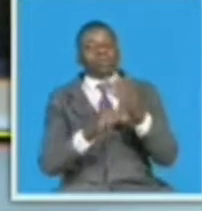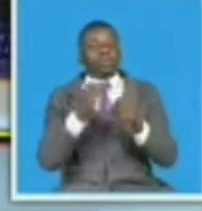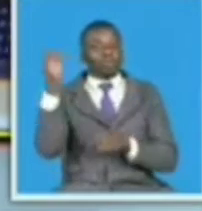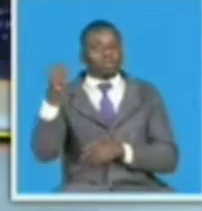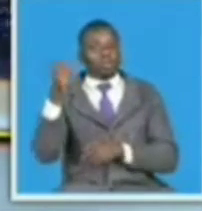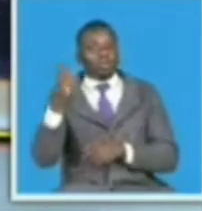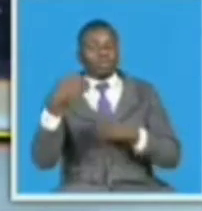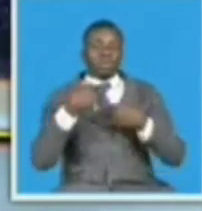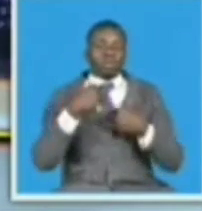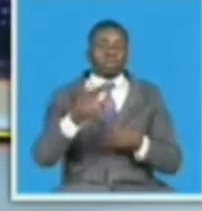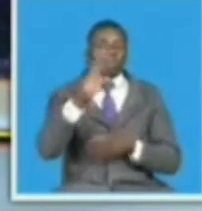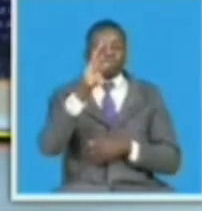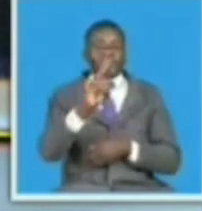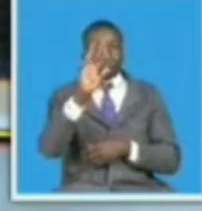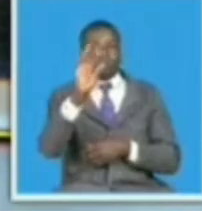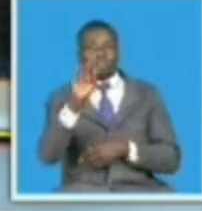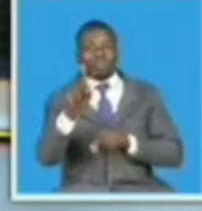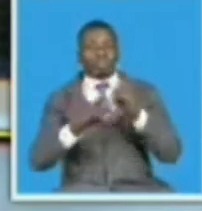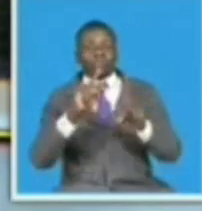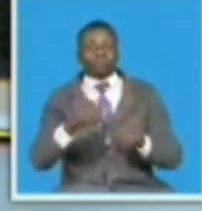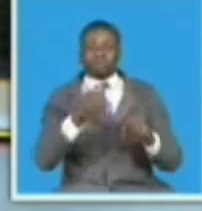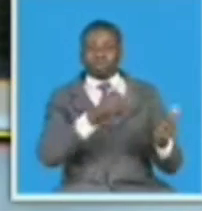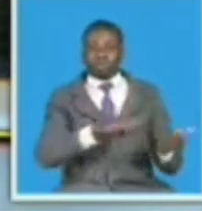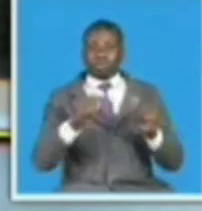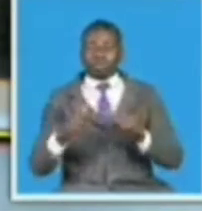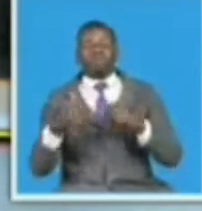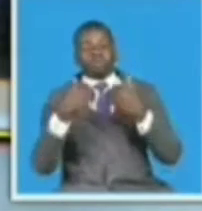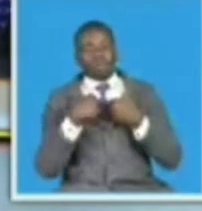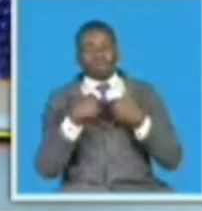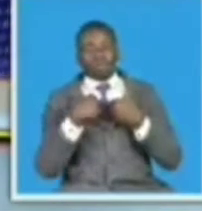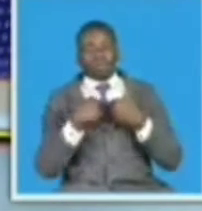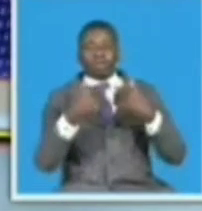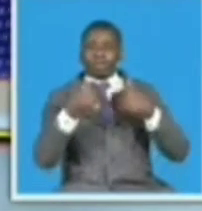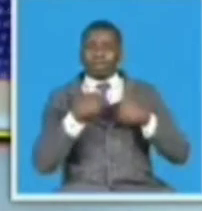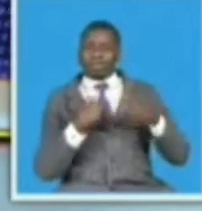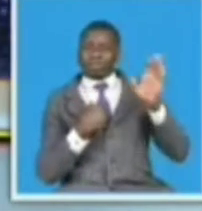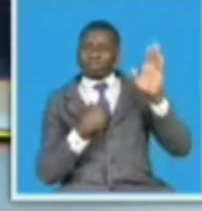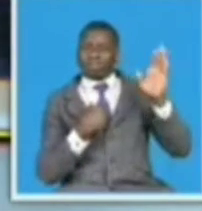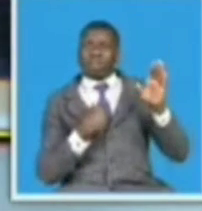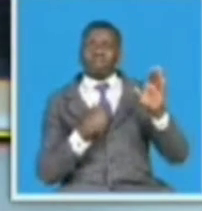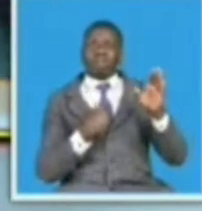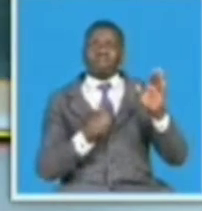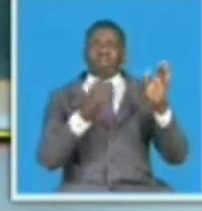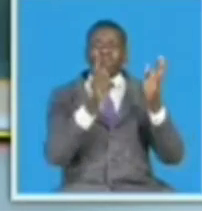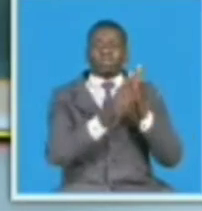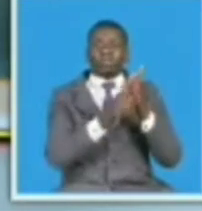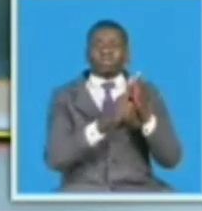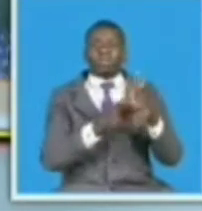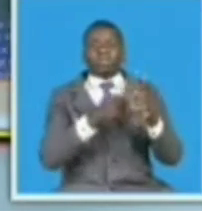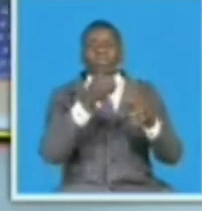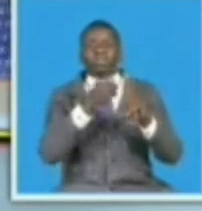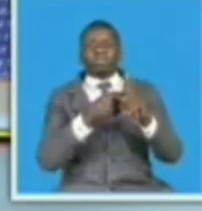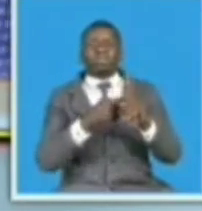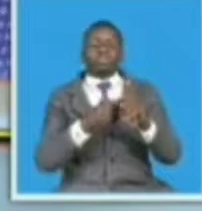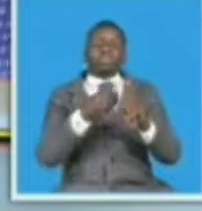August 20, 2022, with 68 people joining the church via baptism. Held at the district's new camp site in Lukata village of Chivombo